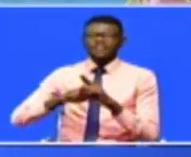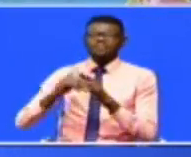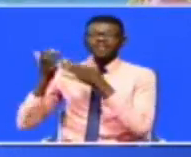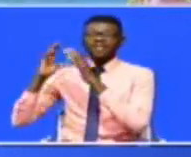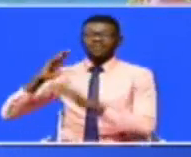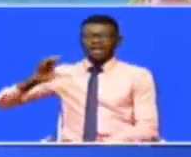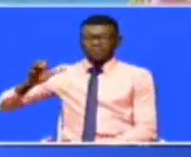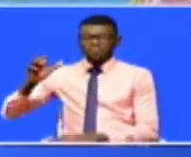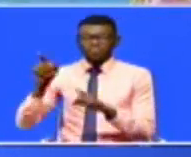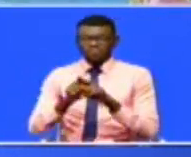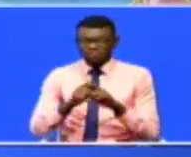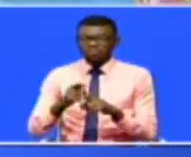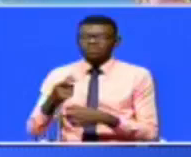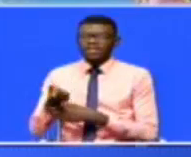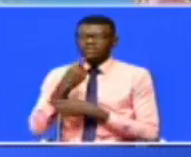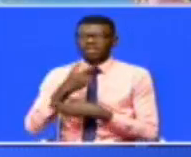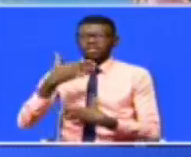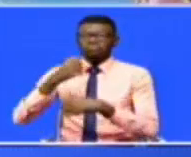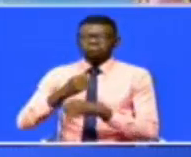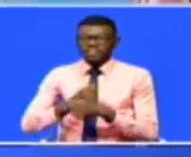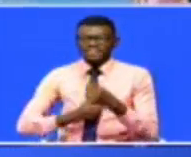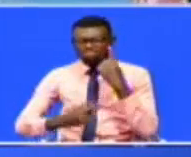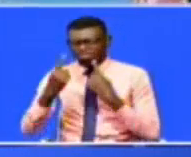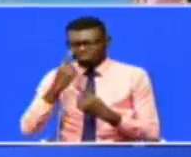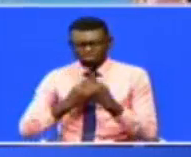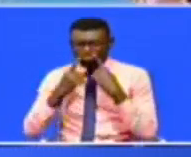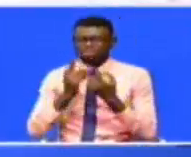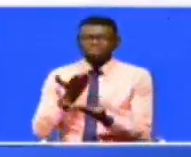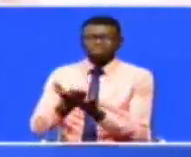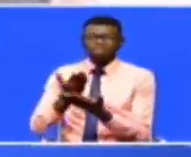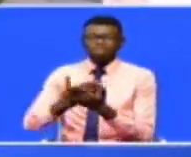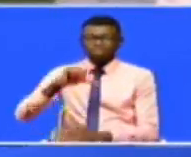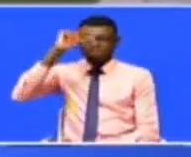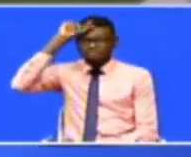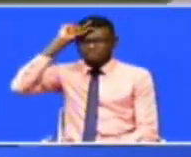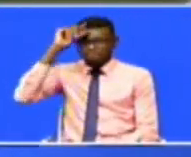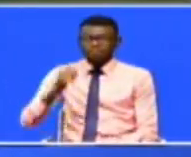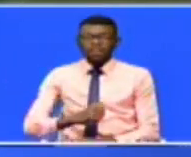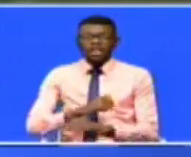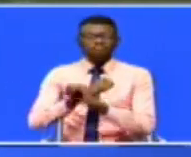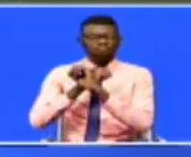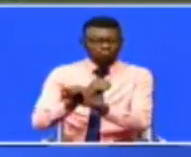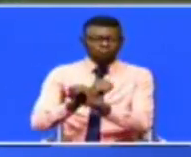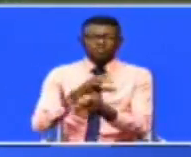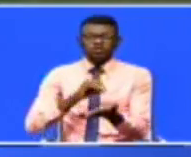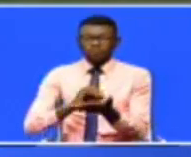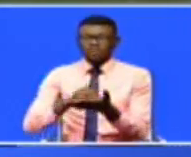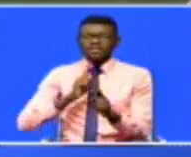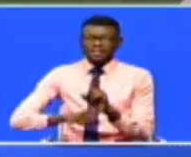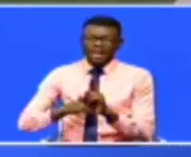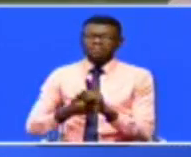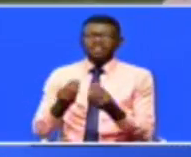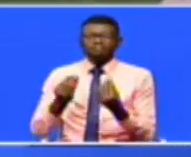Association too was in mourning, with top officials calling for the government to assure doctors of their safety while dealing with